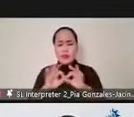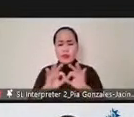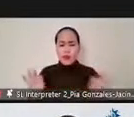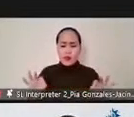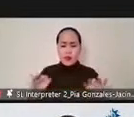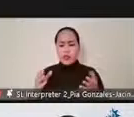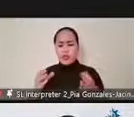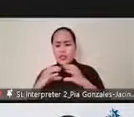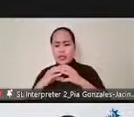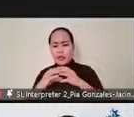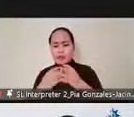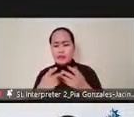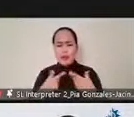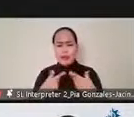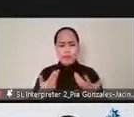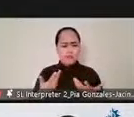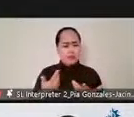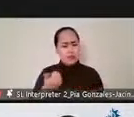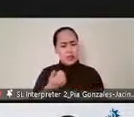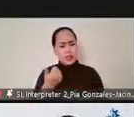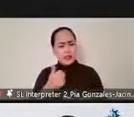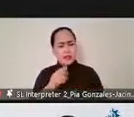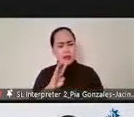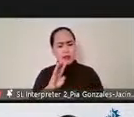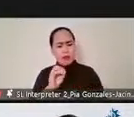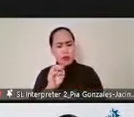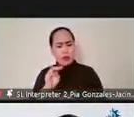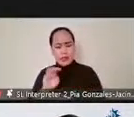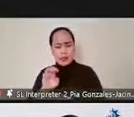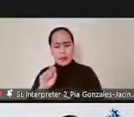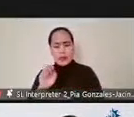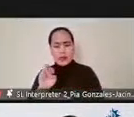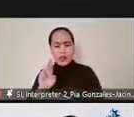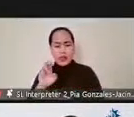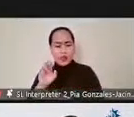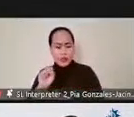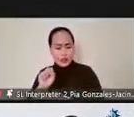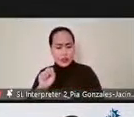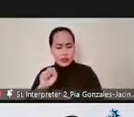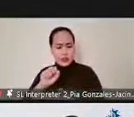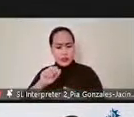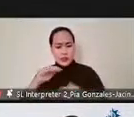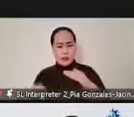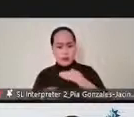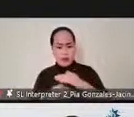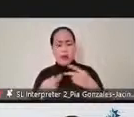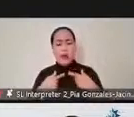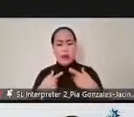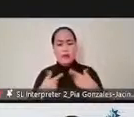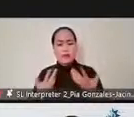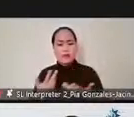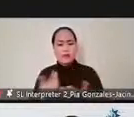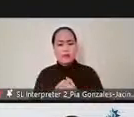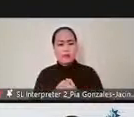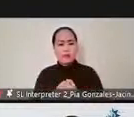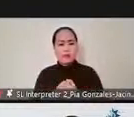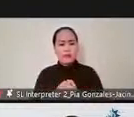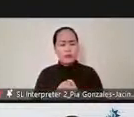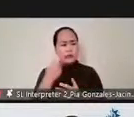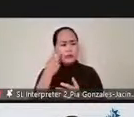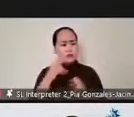the caves, and they're all right about 40 meters below ground surface. So in other words, when that coral reef platform was